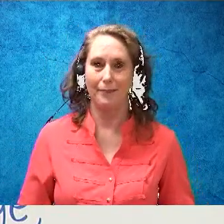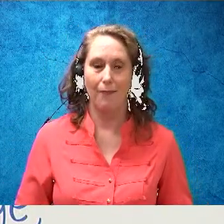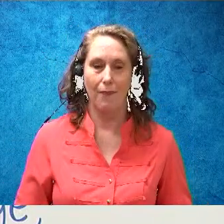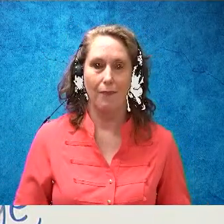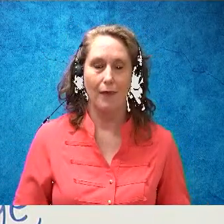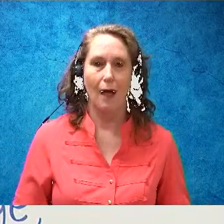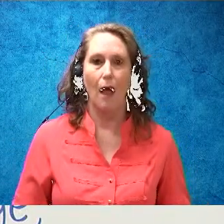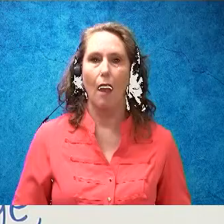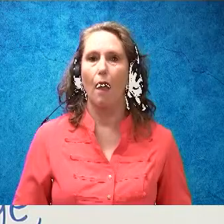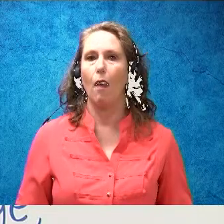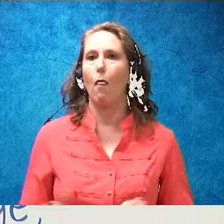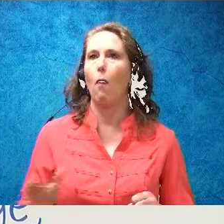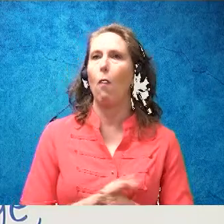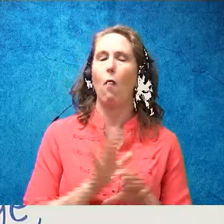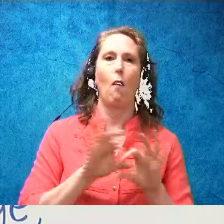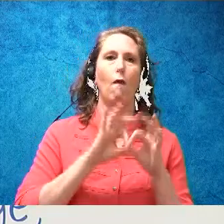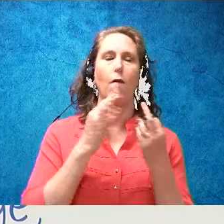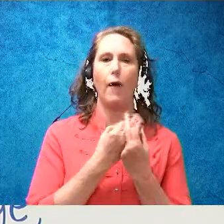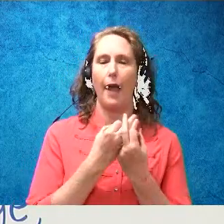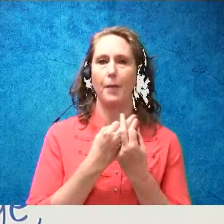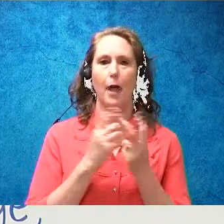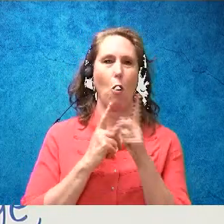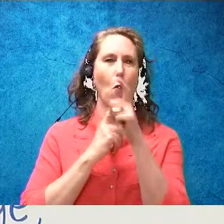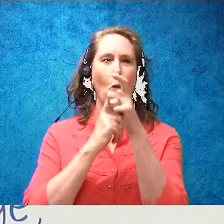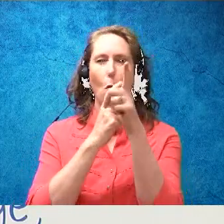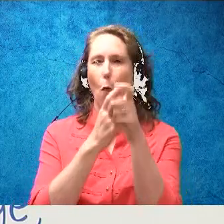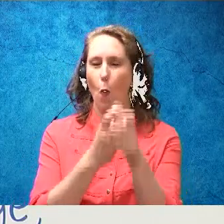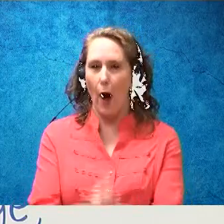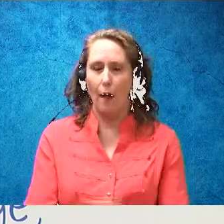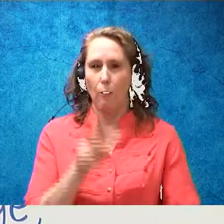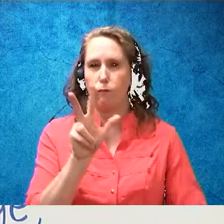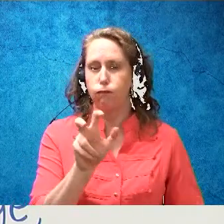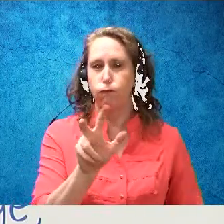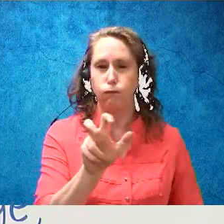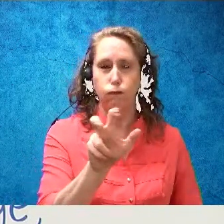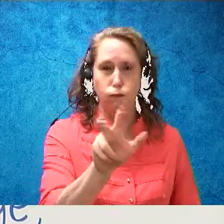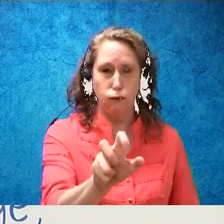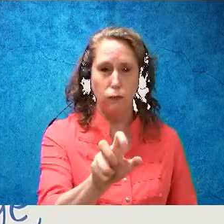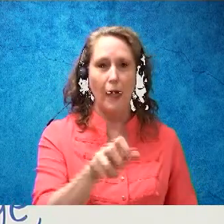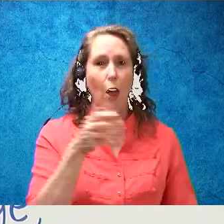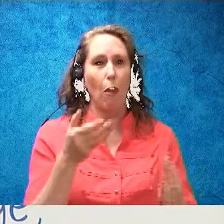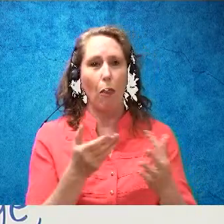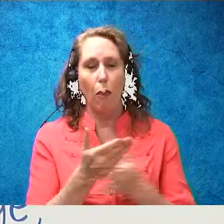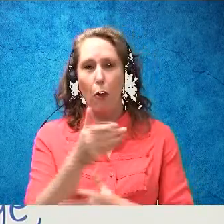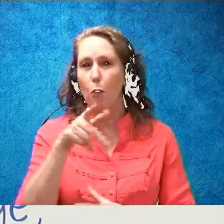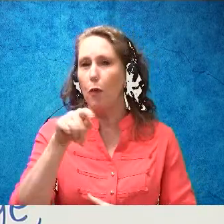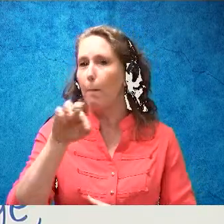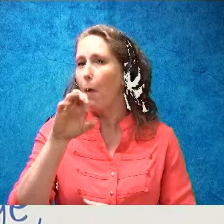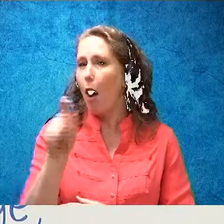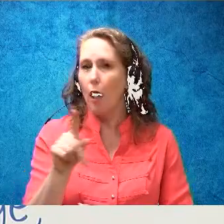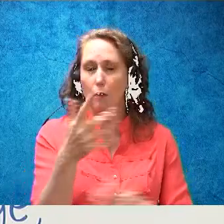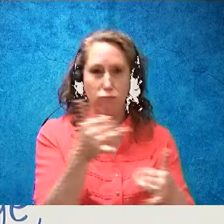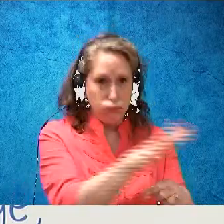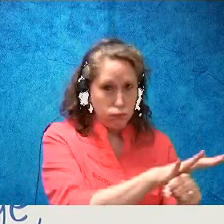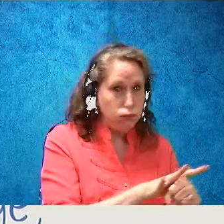The whole family ran down the block and they ran through the park.